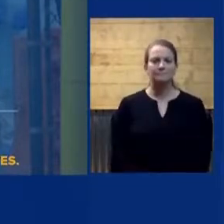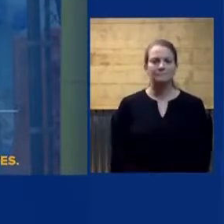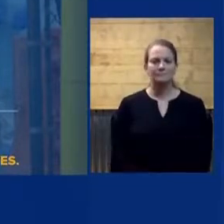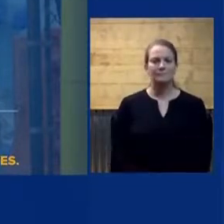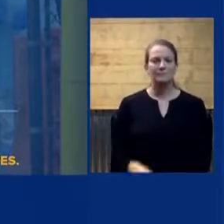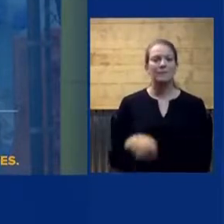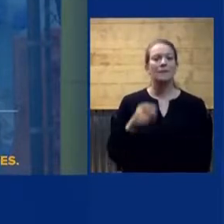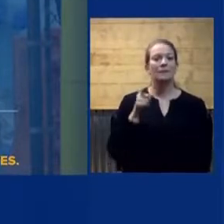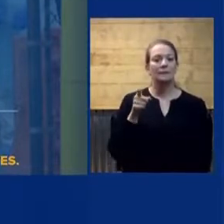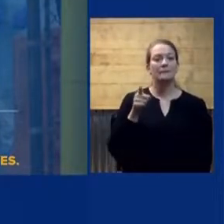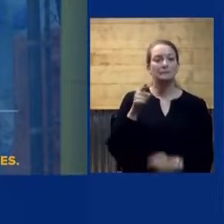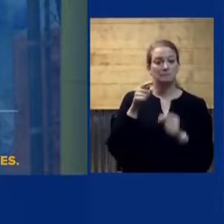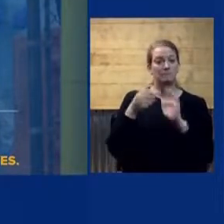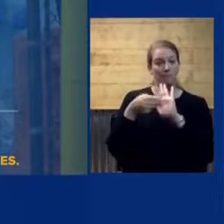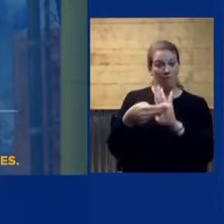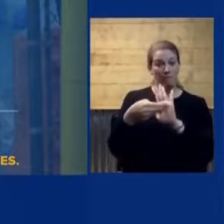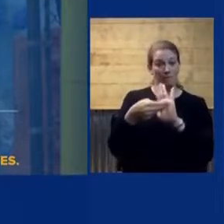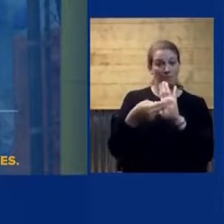model,